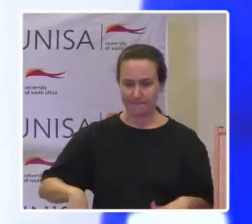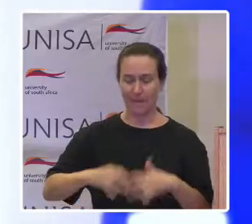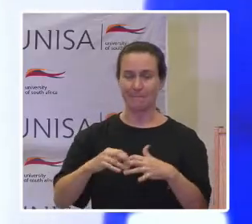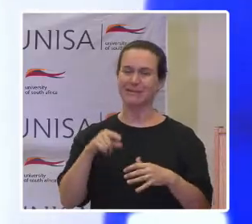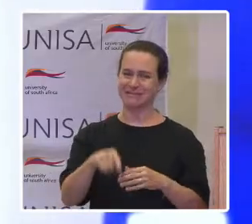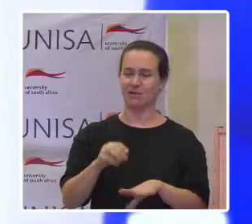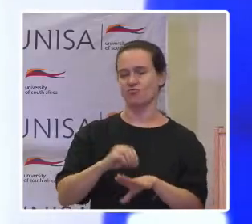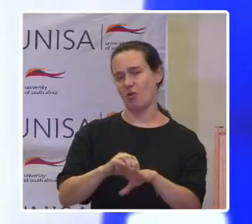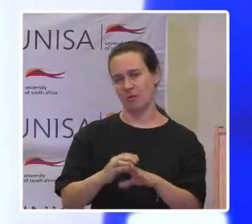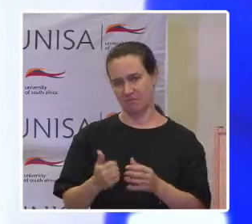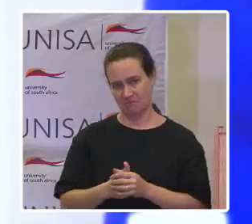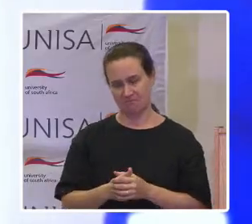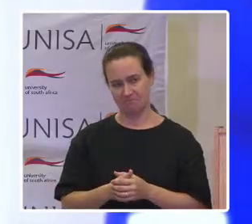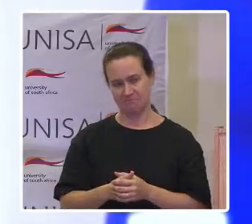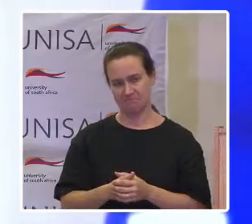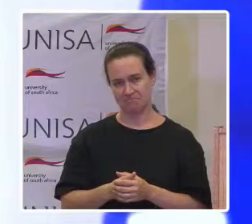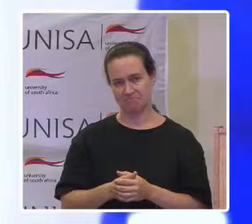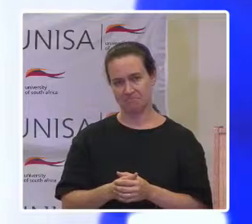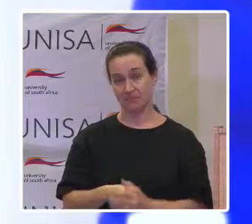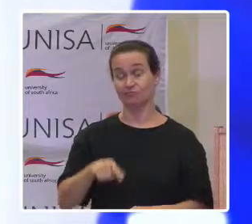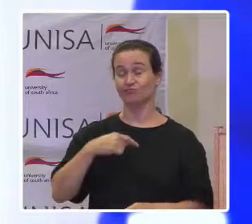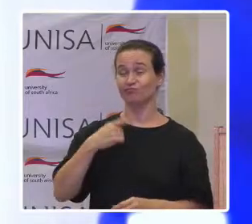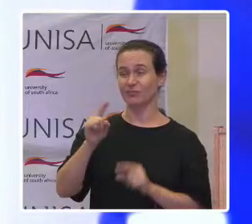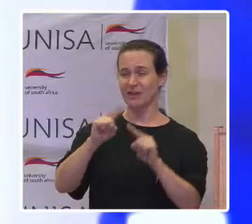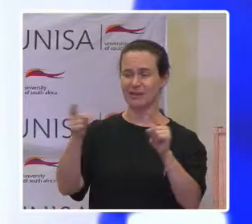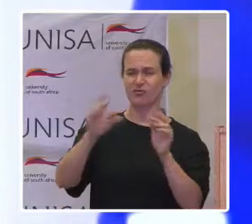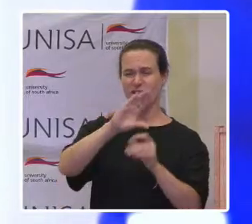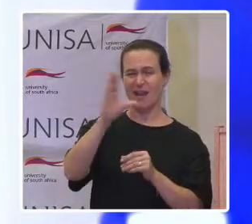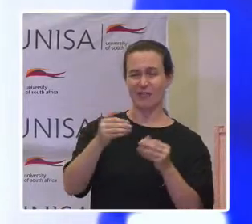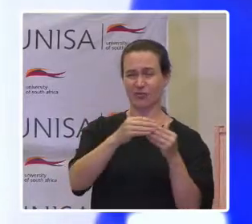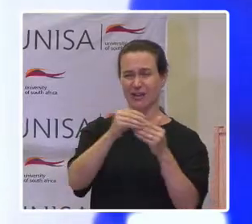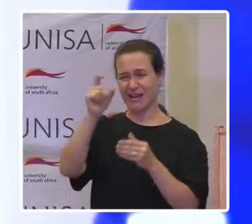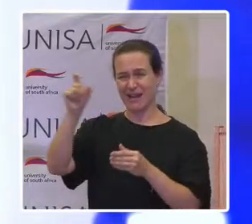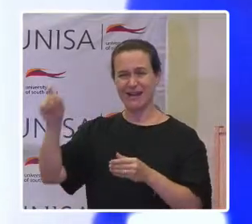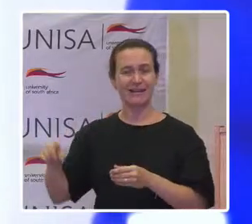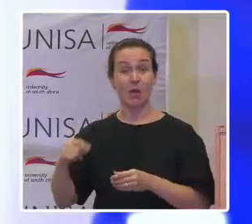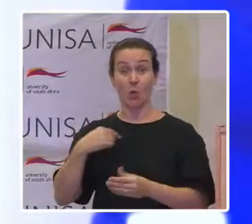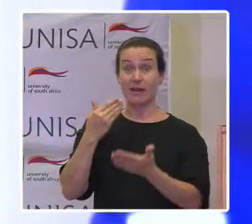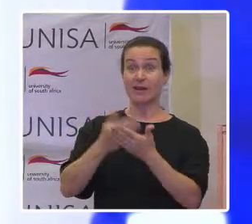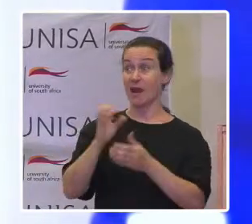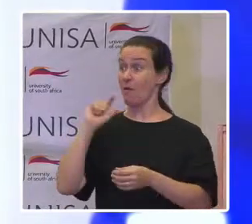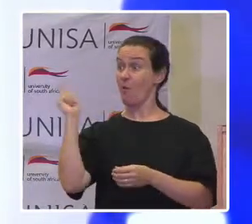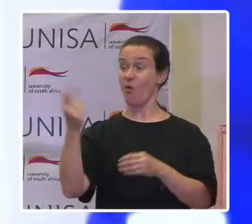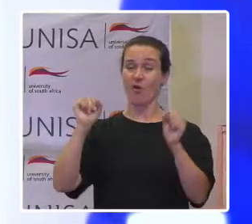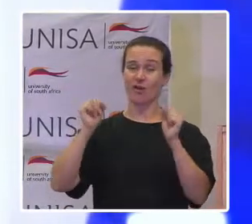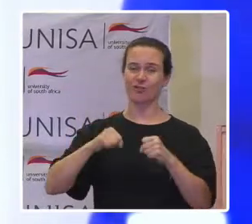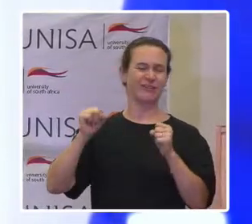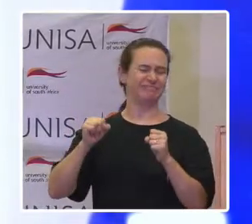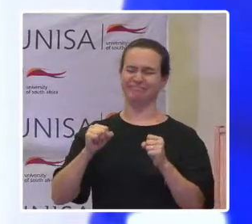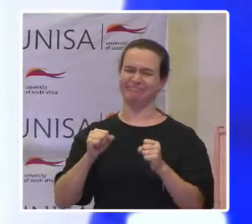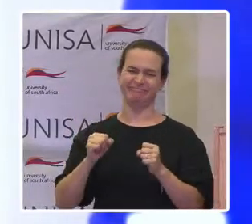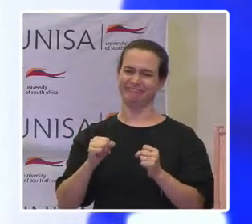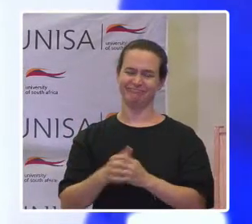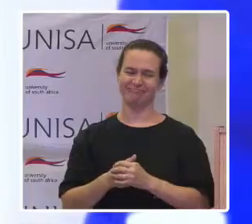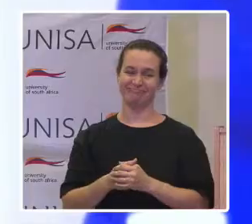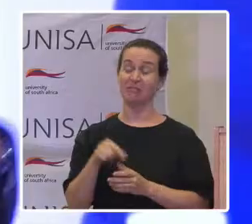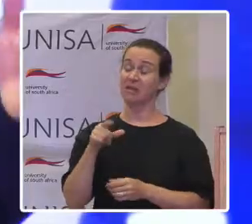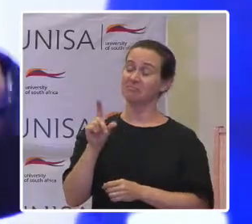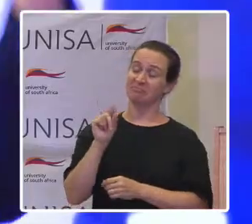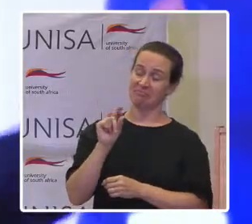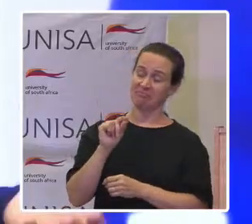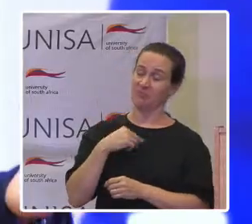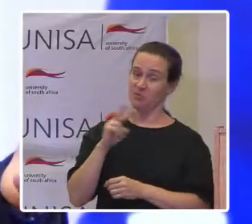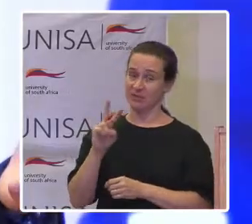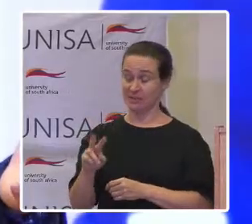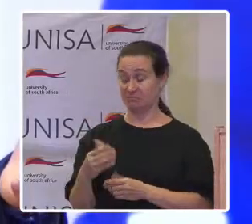issues. As African leaders, we struggle to find consensus. It's quite interesting to see that